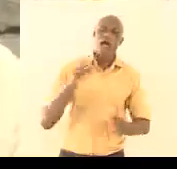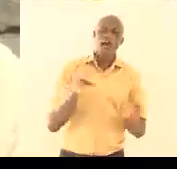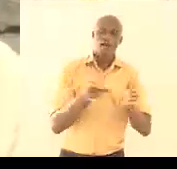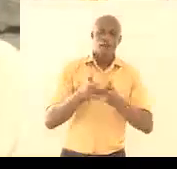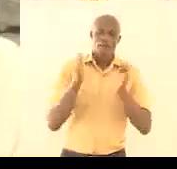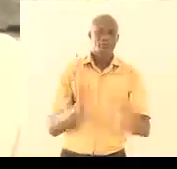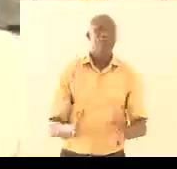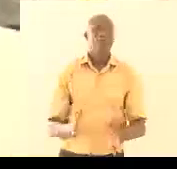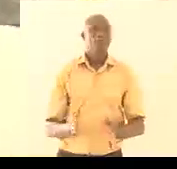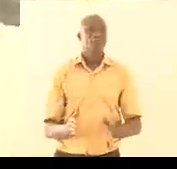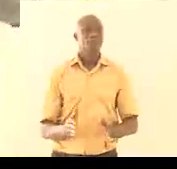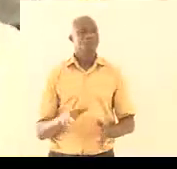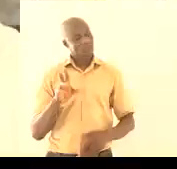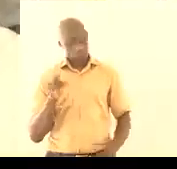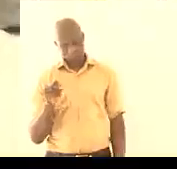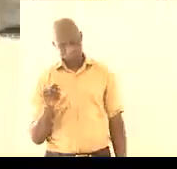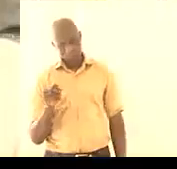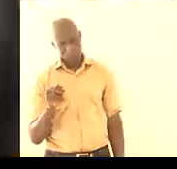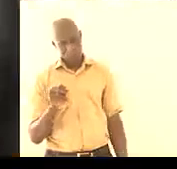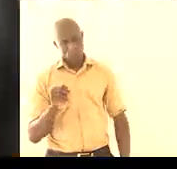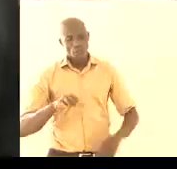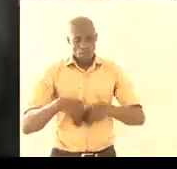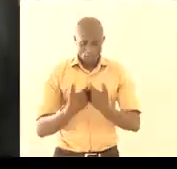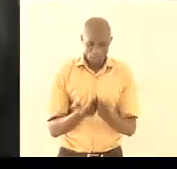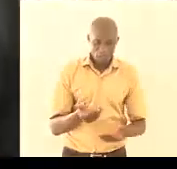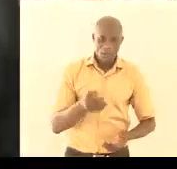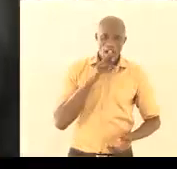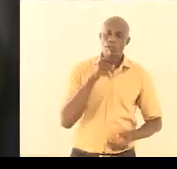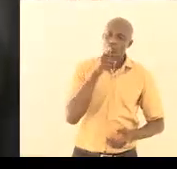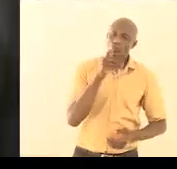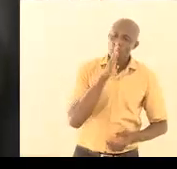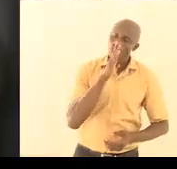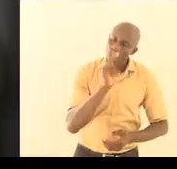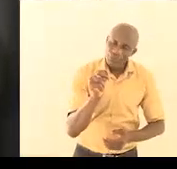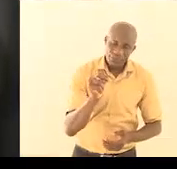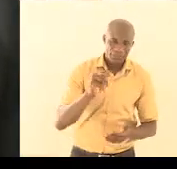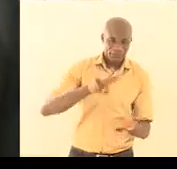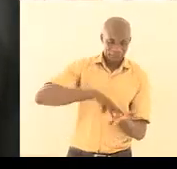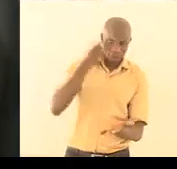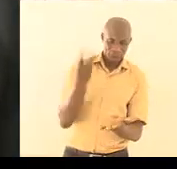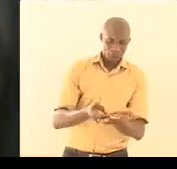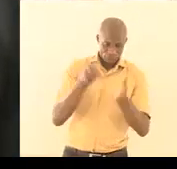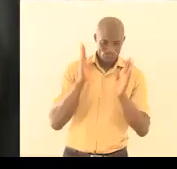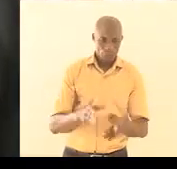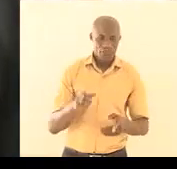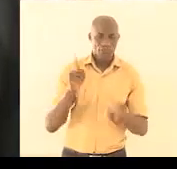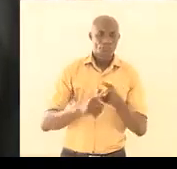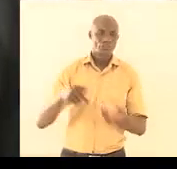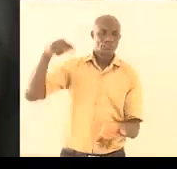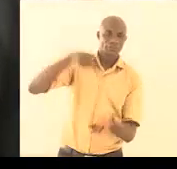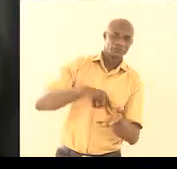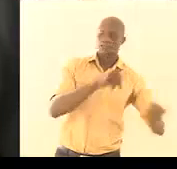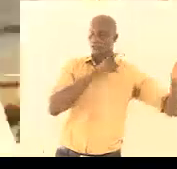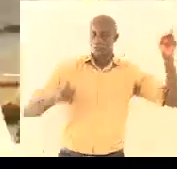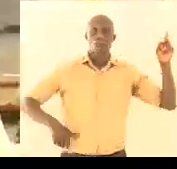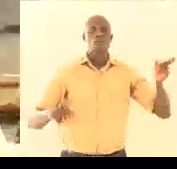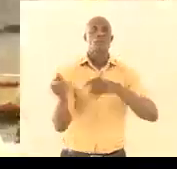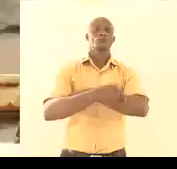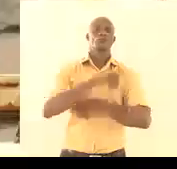carry on business as usual? No. How are you being a witness of the risen Lord today?